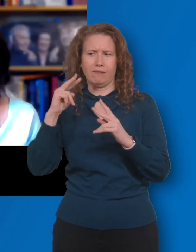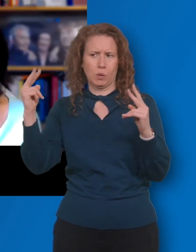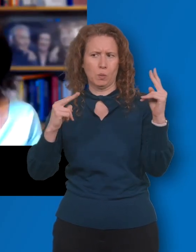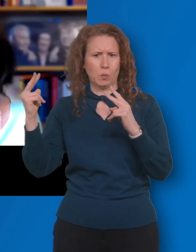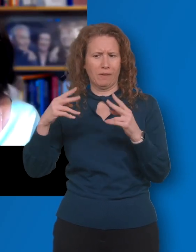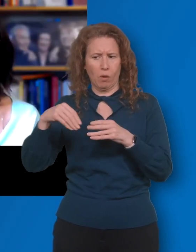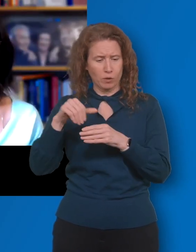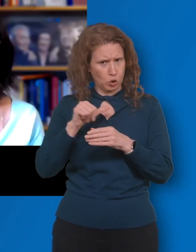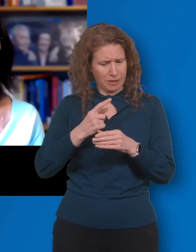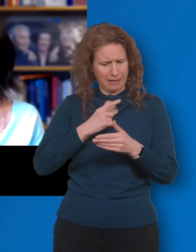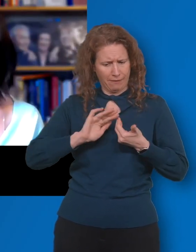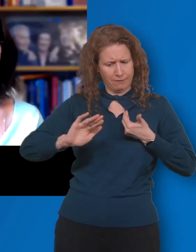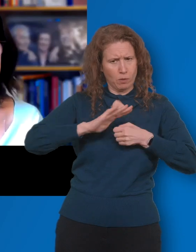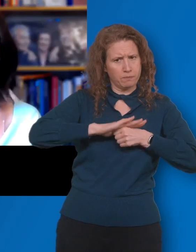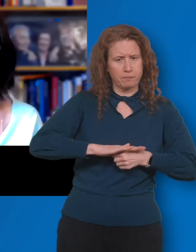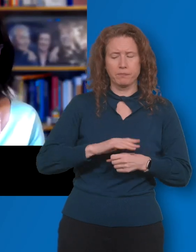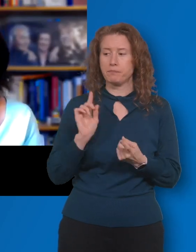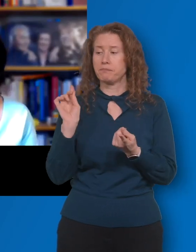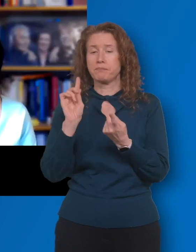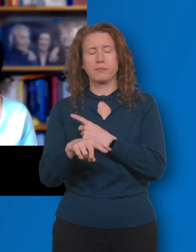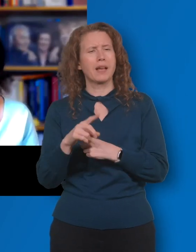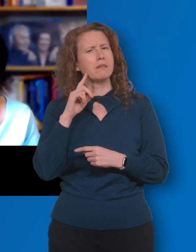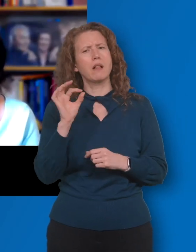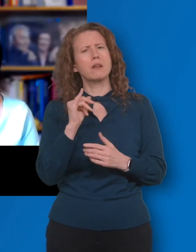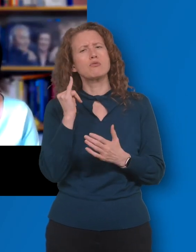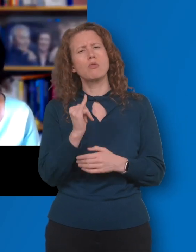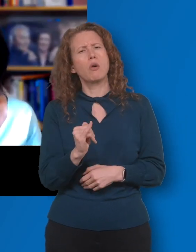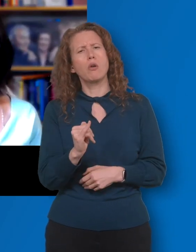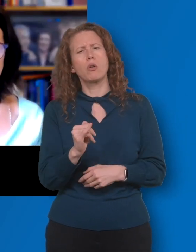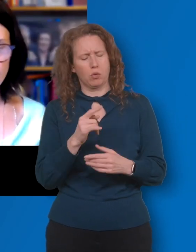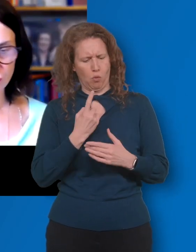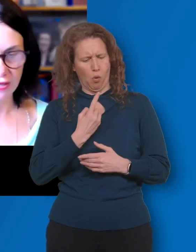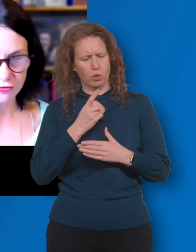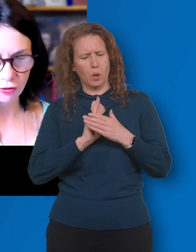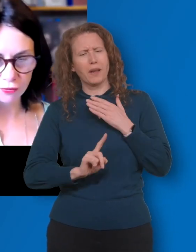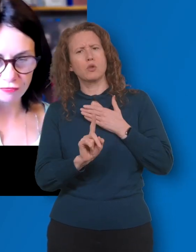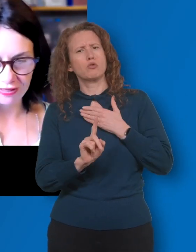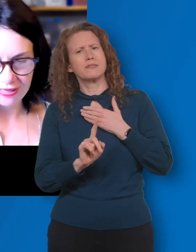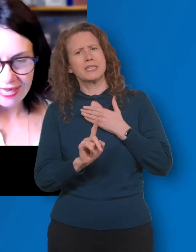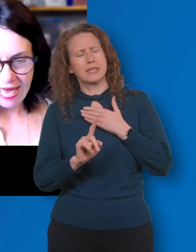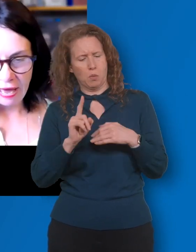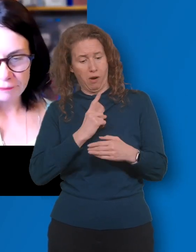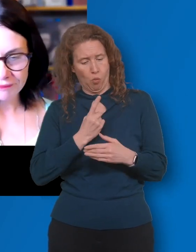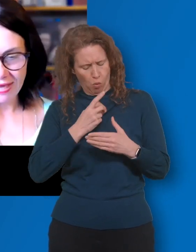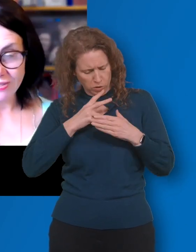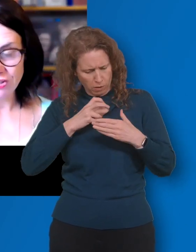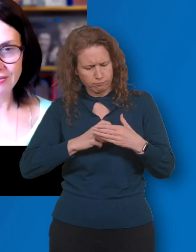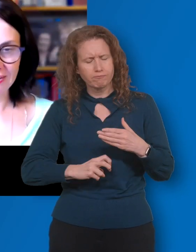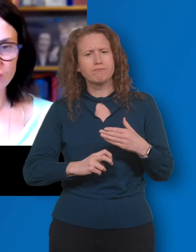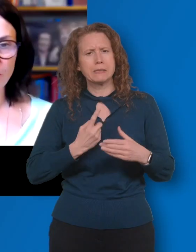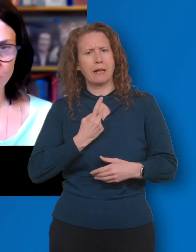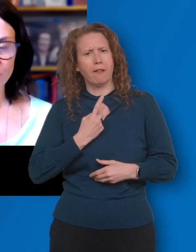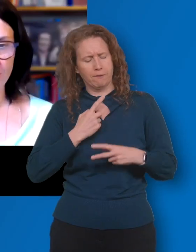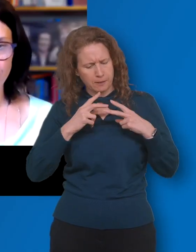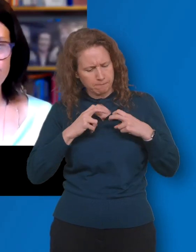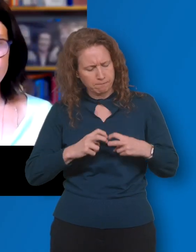I don't think there's anything wrong at all about autoethnography, because autoethnography, I actually